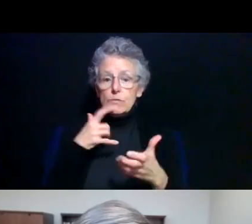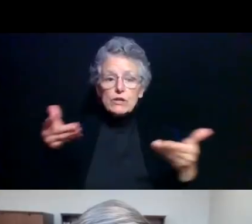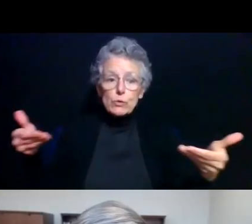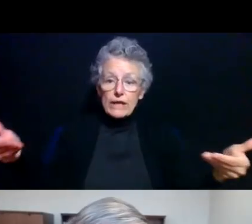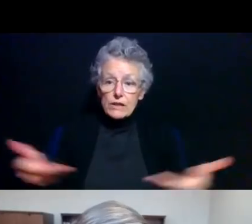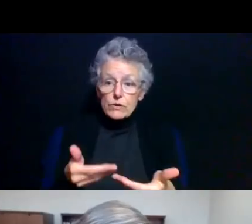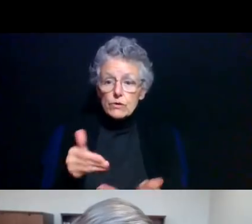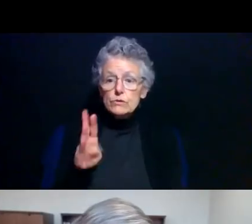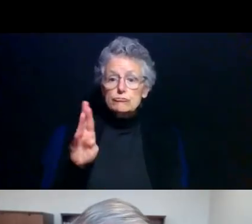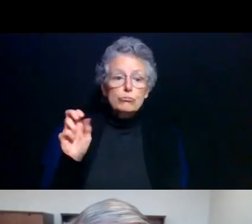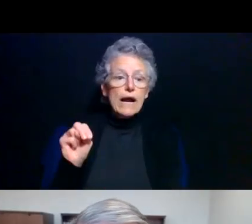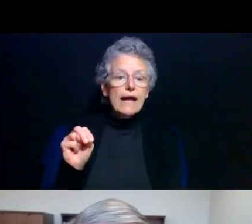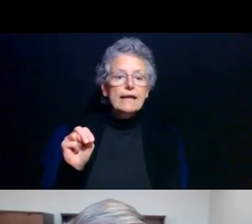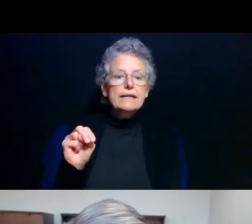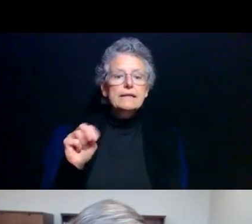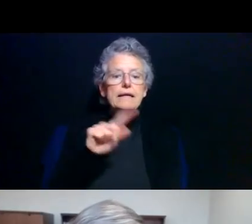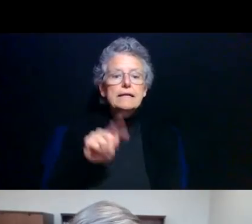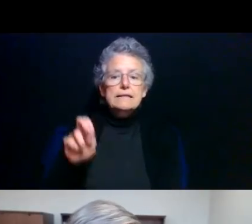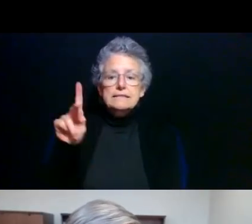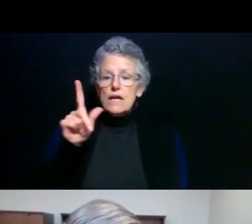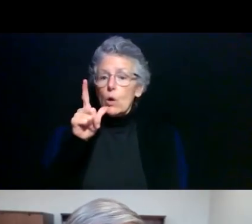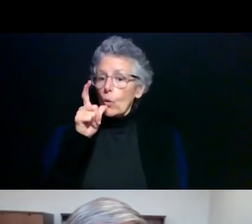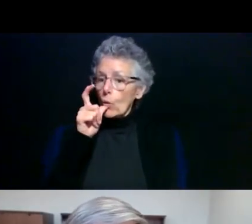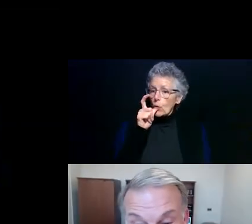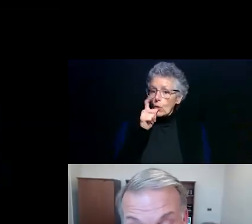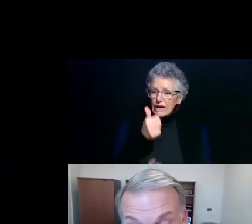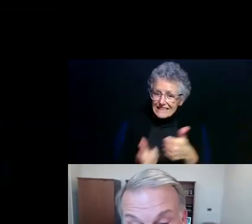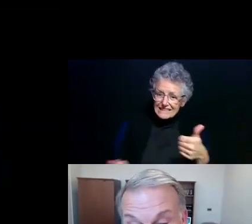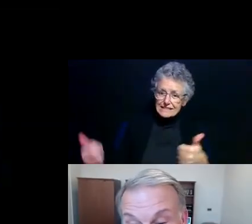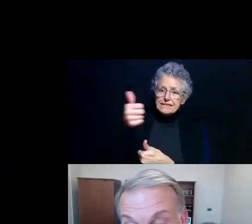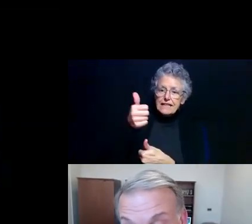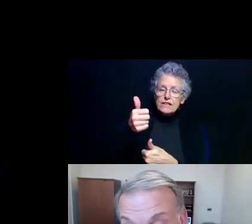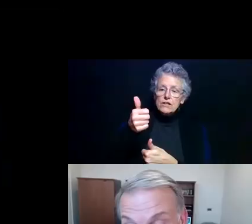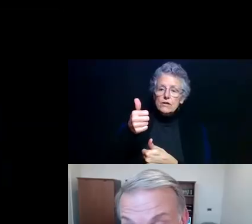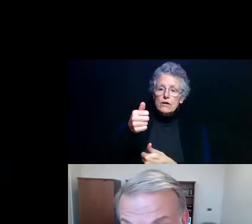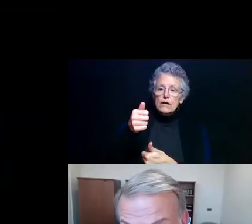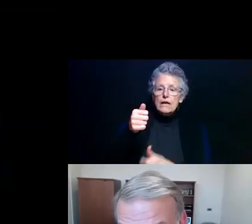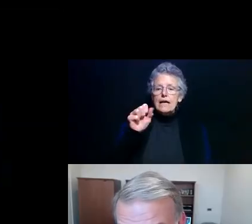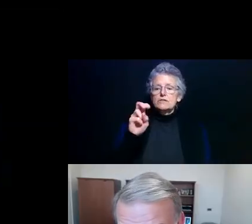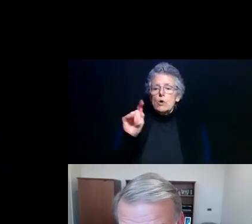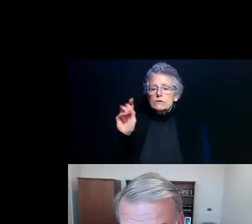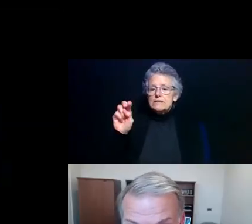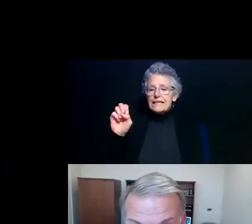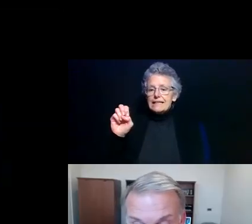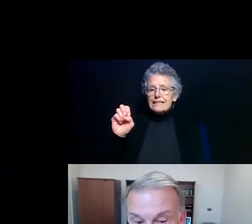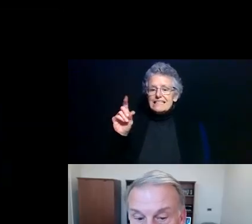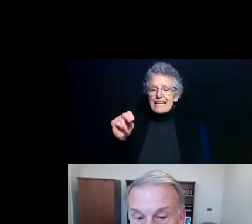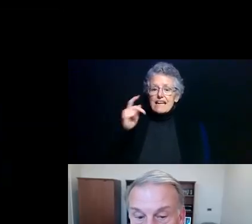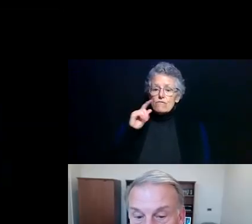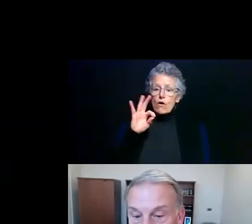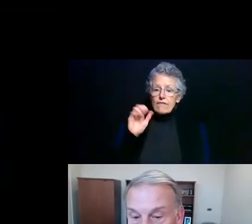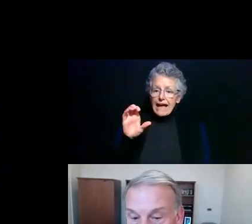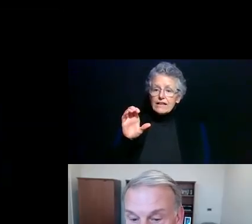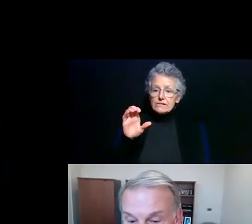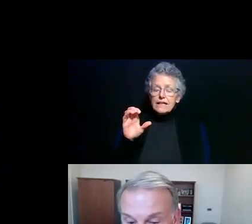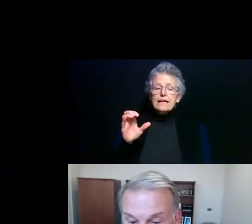Brian Zink, who's he's the Senior Associate Dean for Faculty and Faculty Development, but now is the Interim